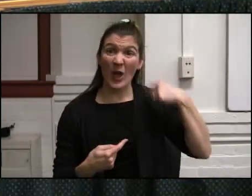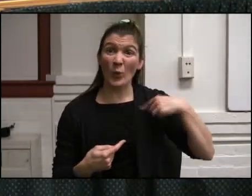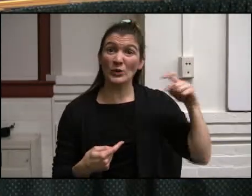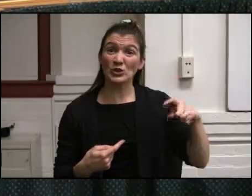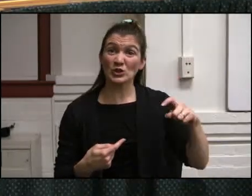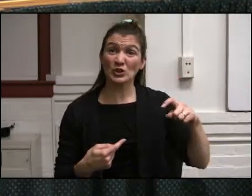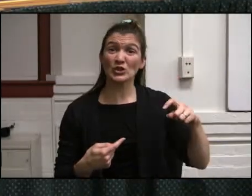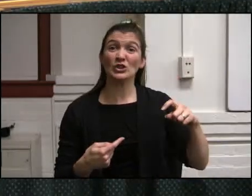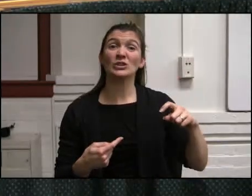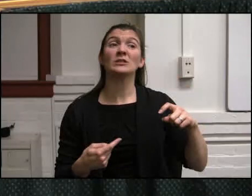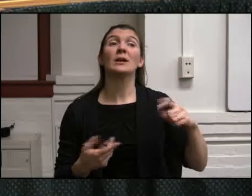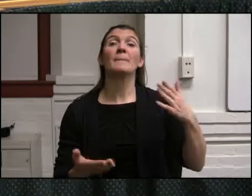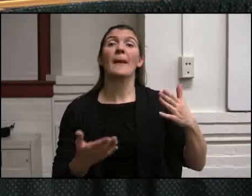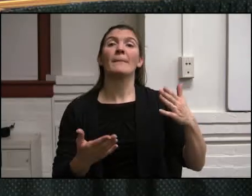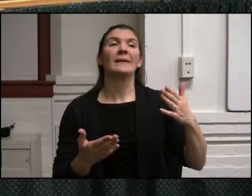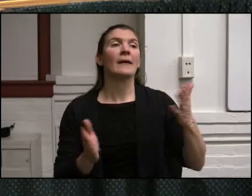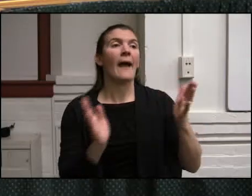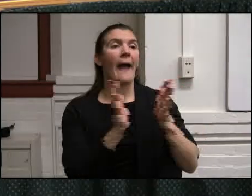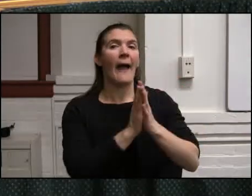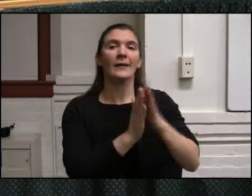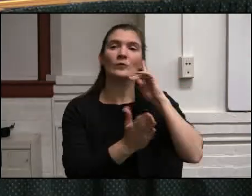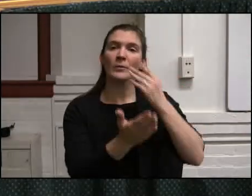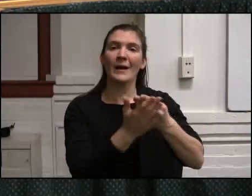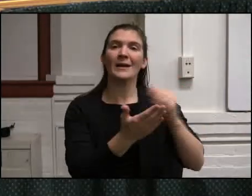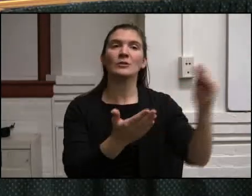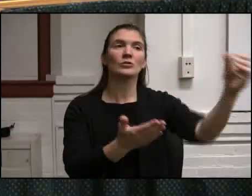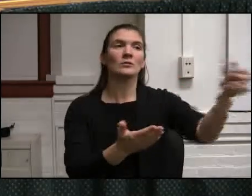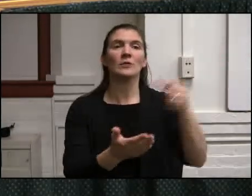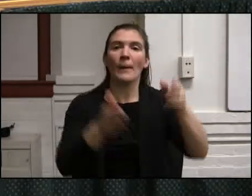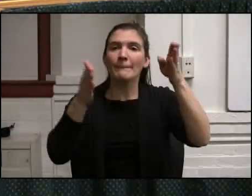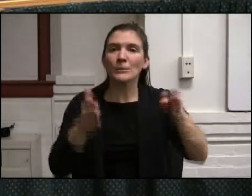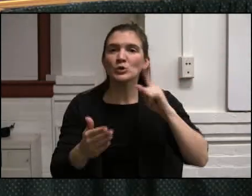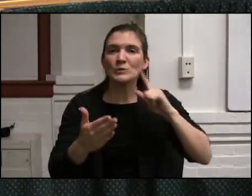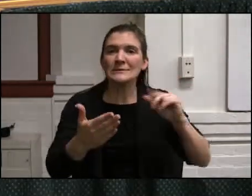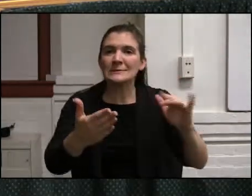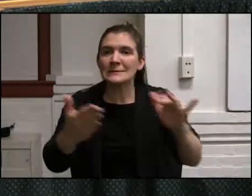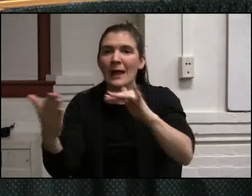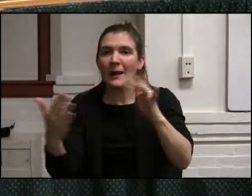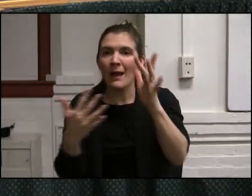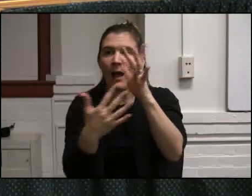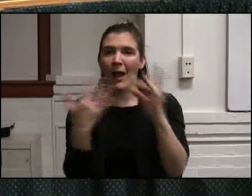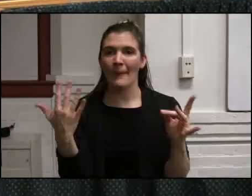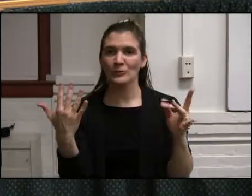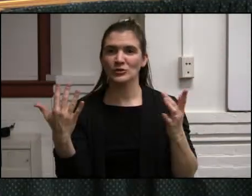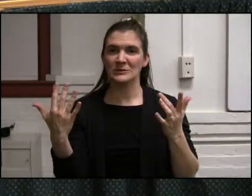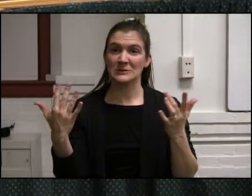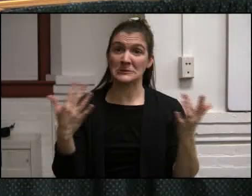put some money in for a study to explore all the different options. And I don't know if